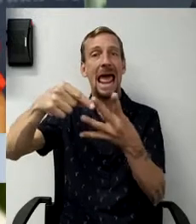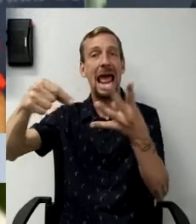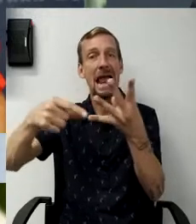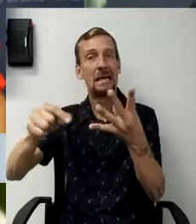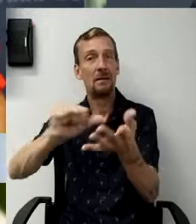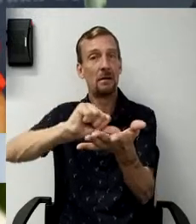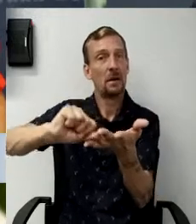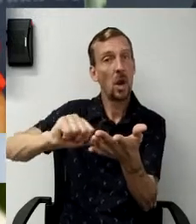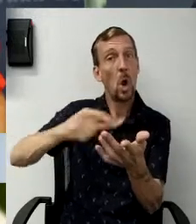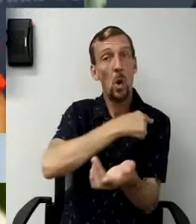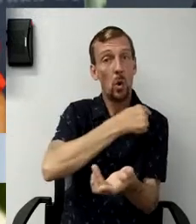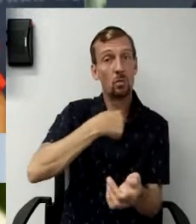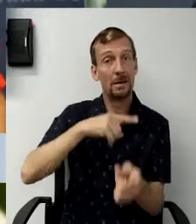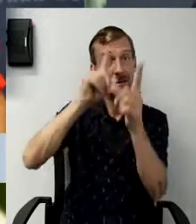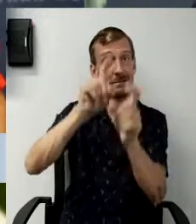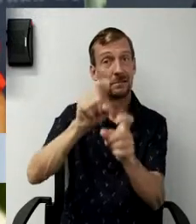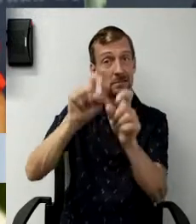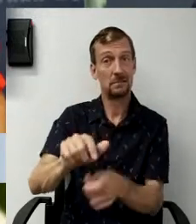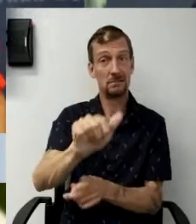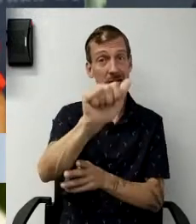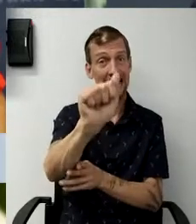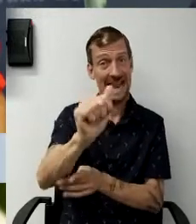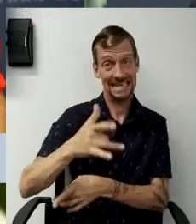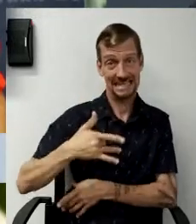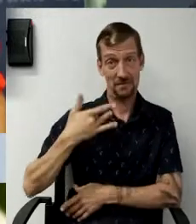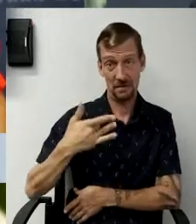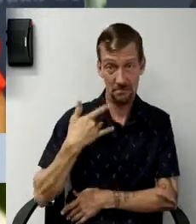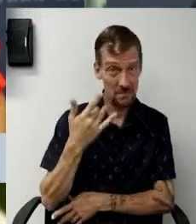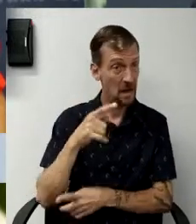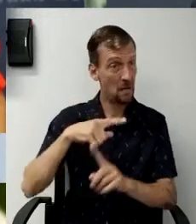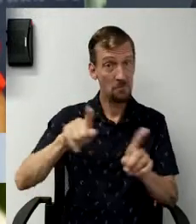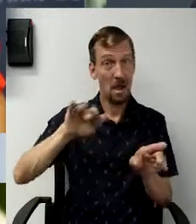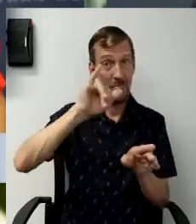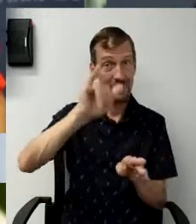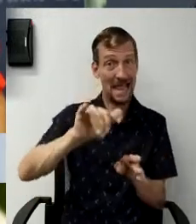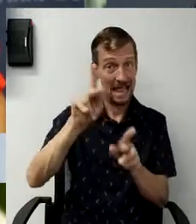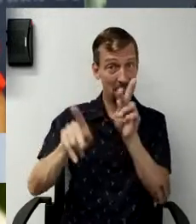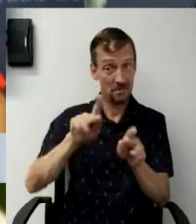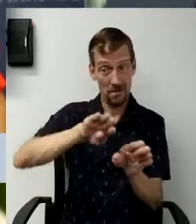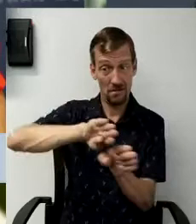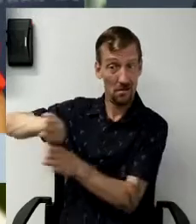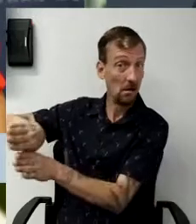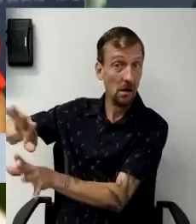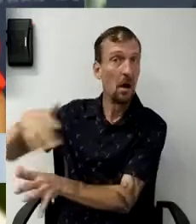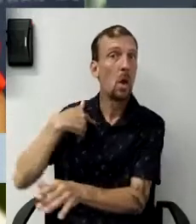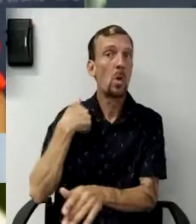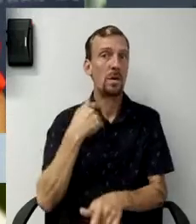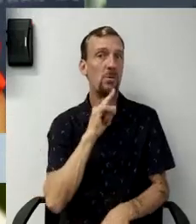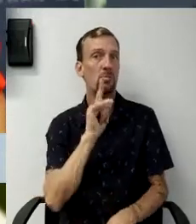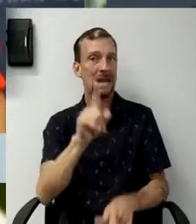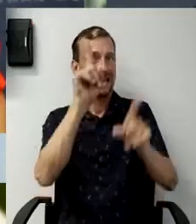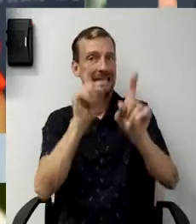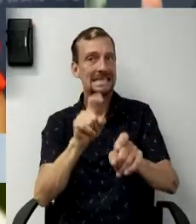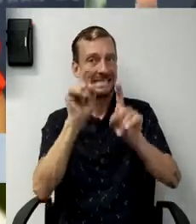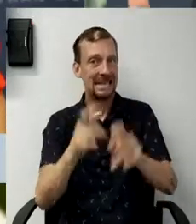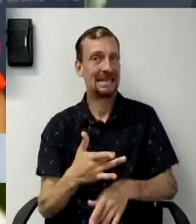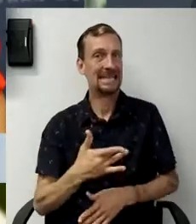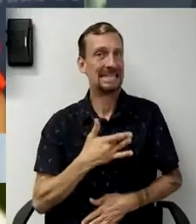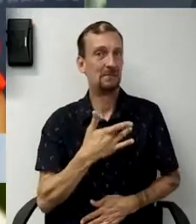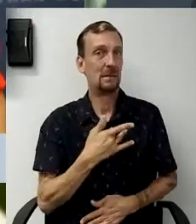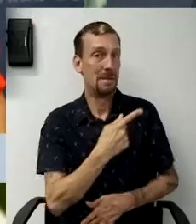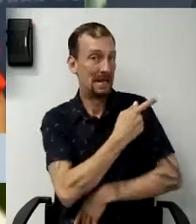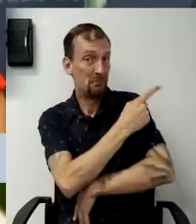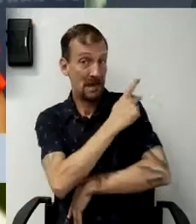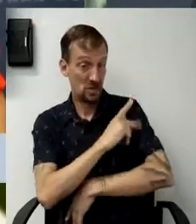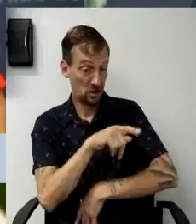testing asymptomatic patients for COVID, other than them, we only test symptomatic patients. So